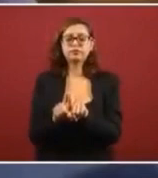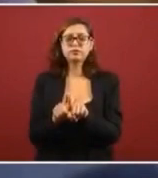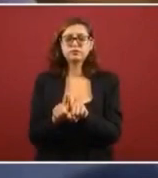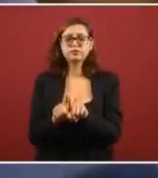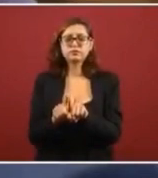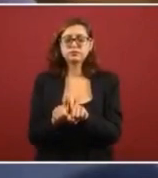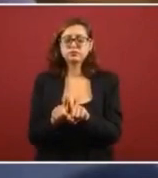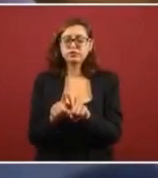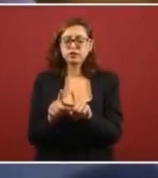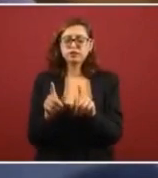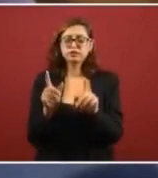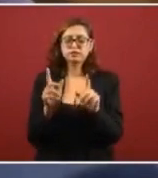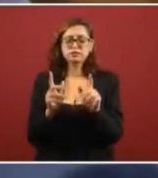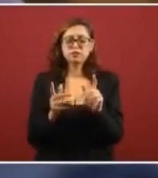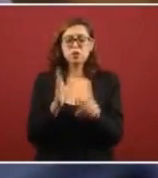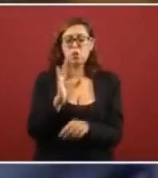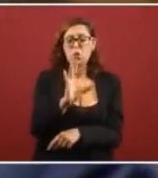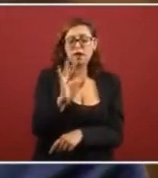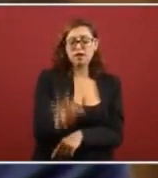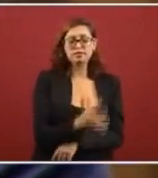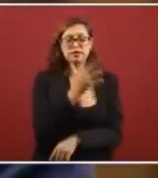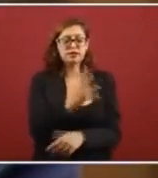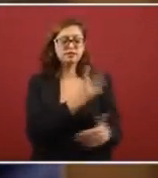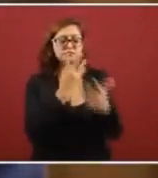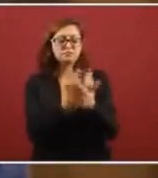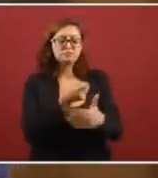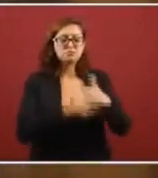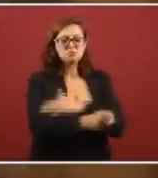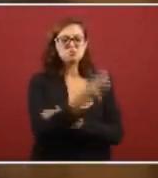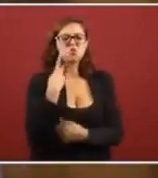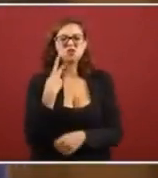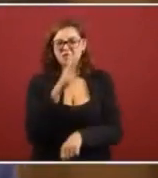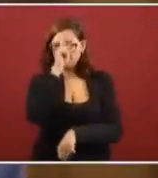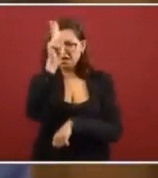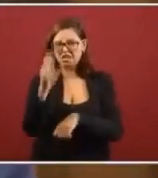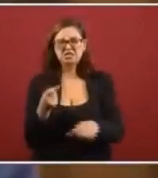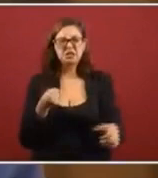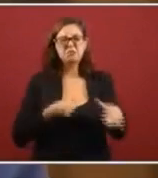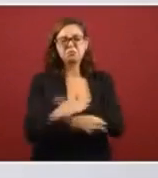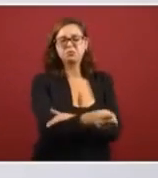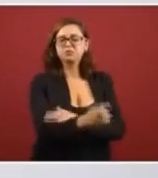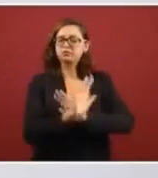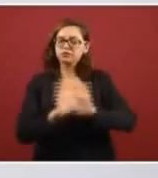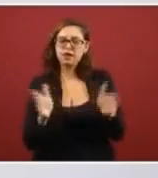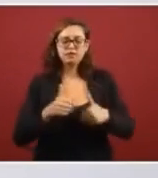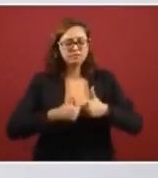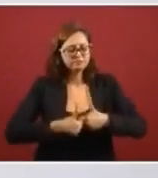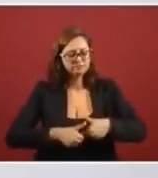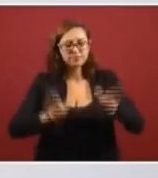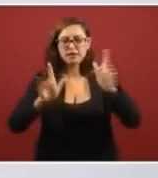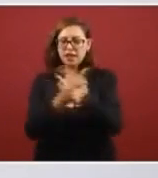have placed in Liberty forty-five prisoners political prisoners